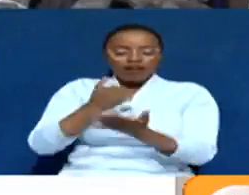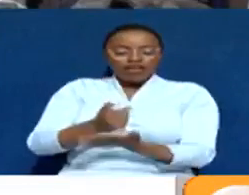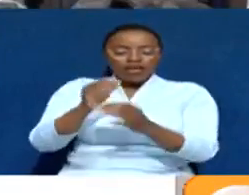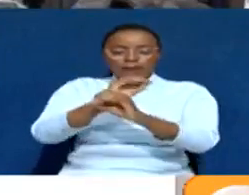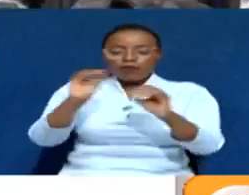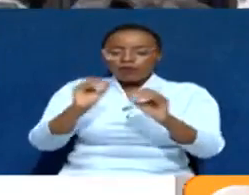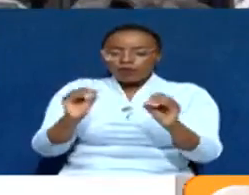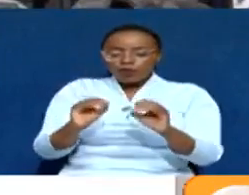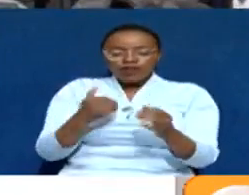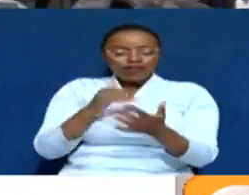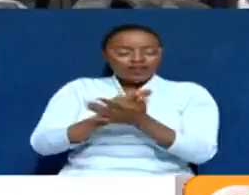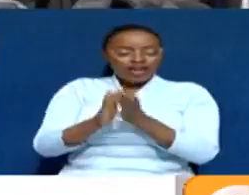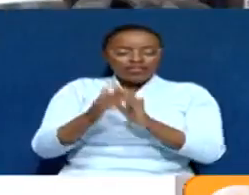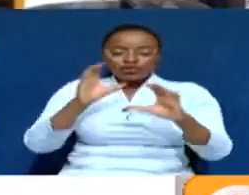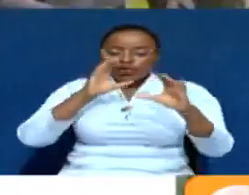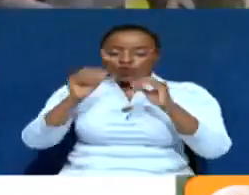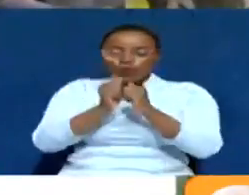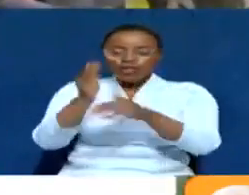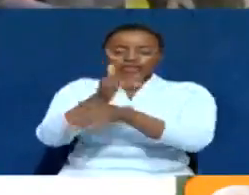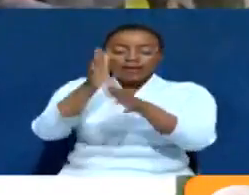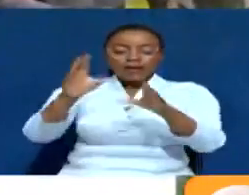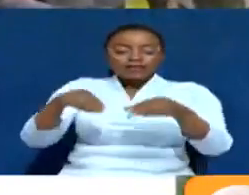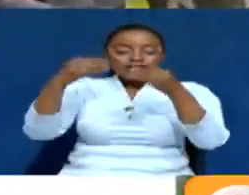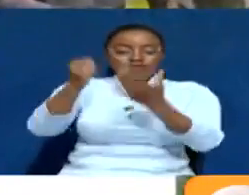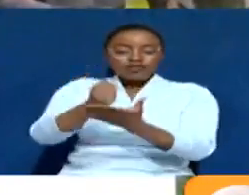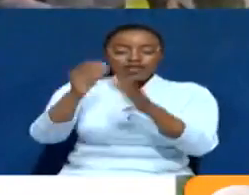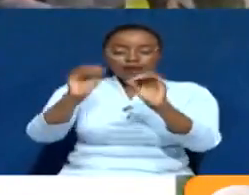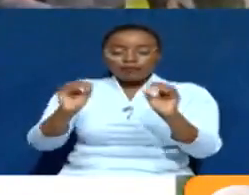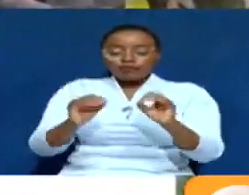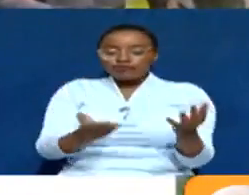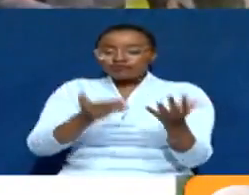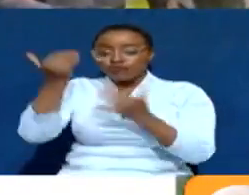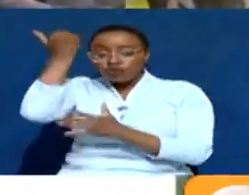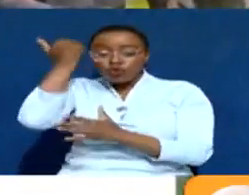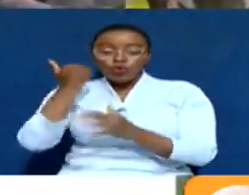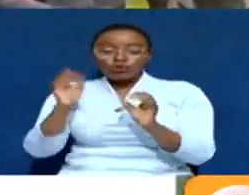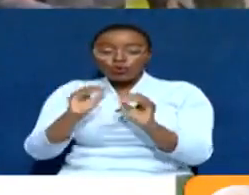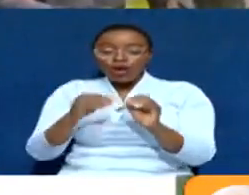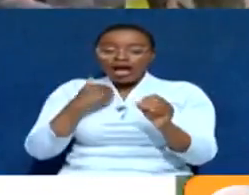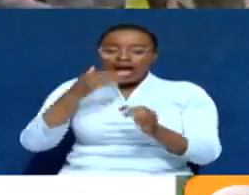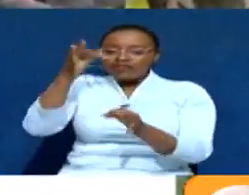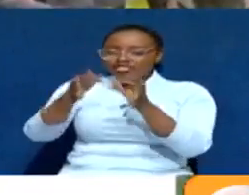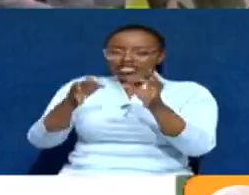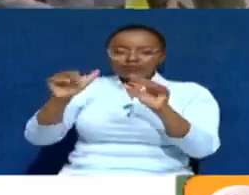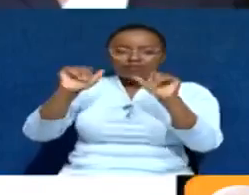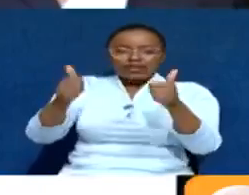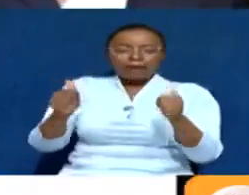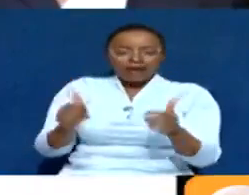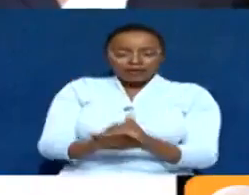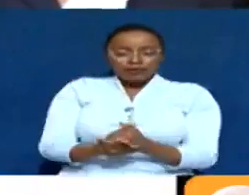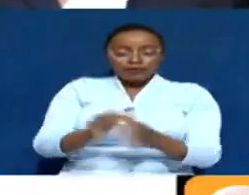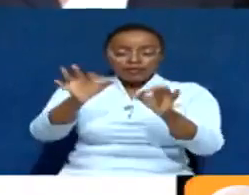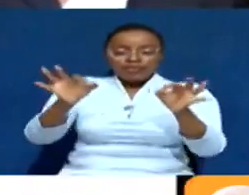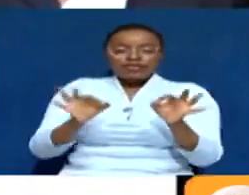usaidizi, hajapata chochote, akijaribu kuongea na embassy haipati msaidizi, hajapelekwa kotini, hajahukumiwa, hajui hatima yake ni nini.